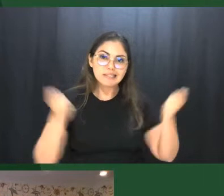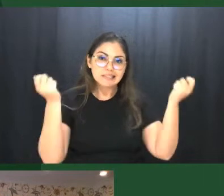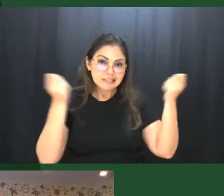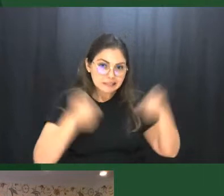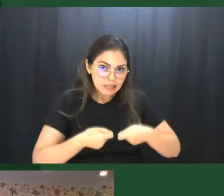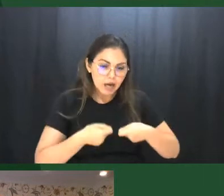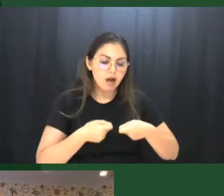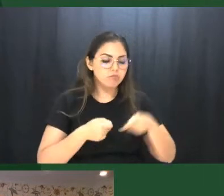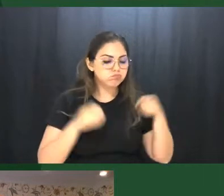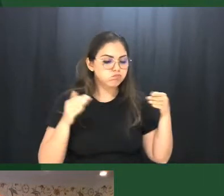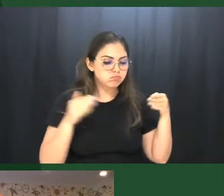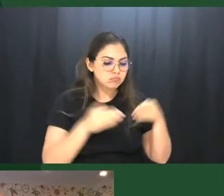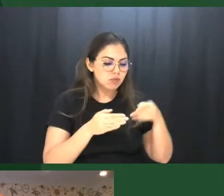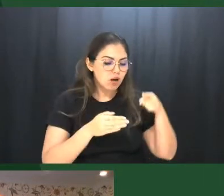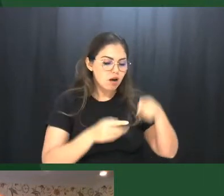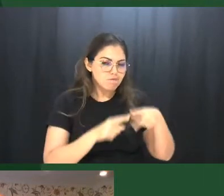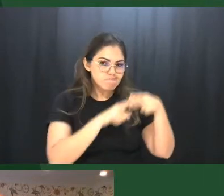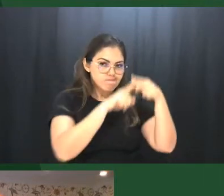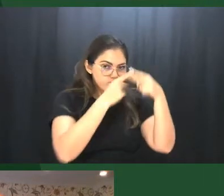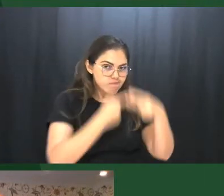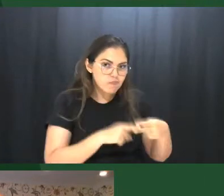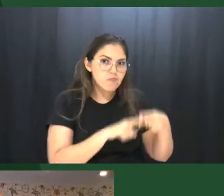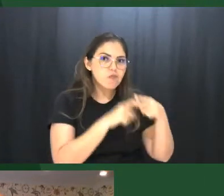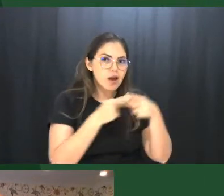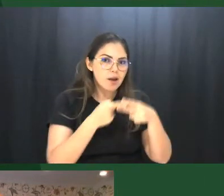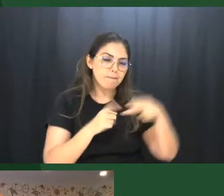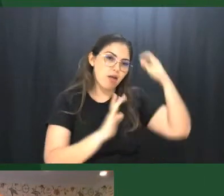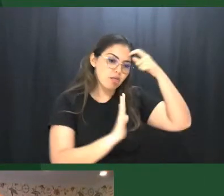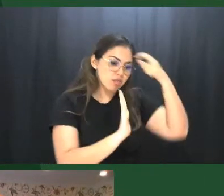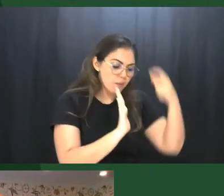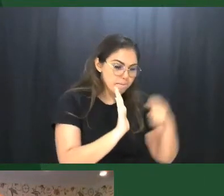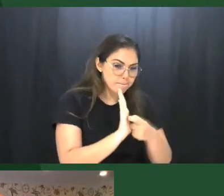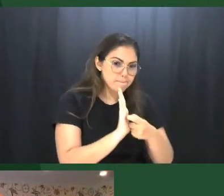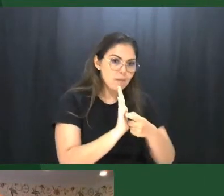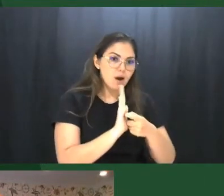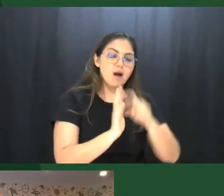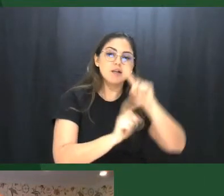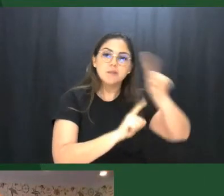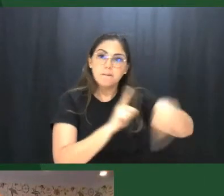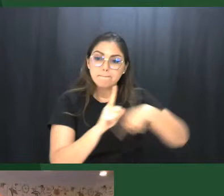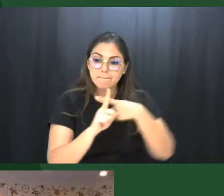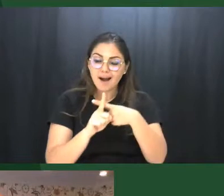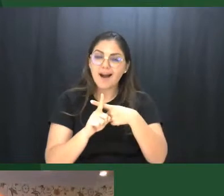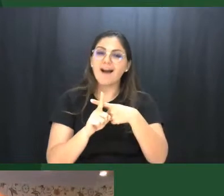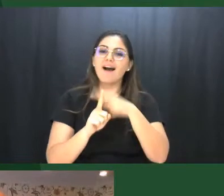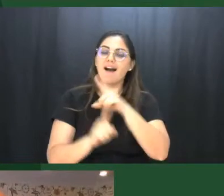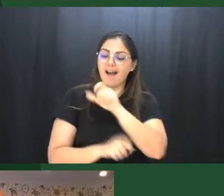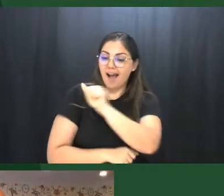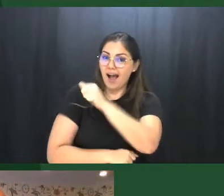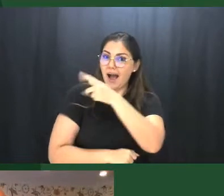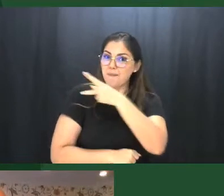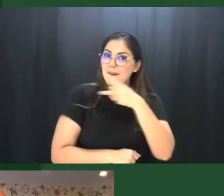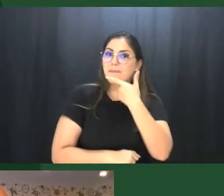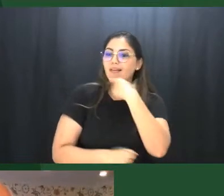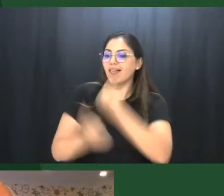tools for assessing the originality of an app created by a student?